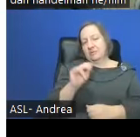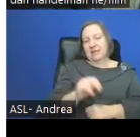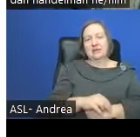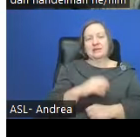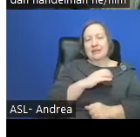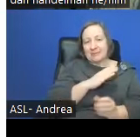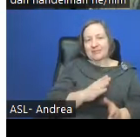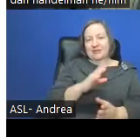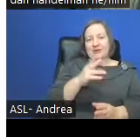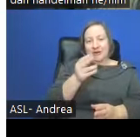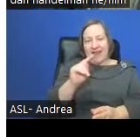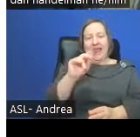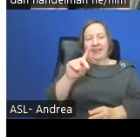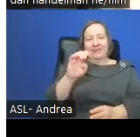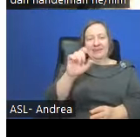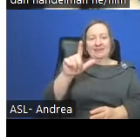Commissioner Handelman.